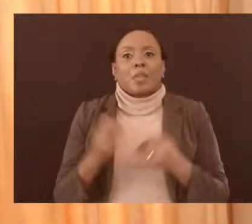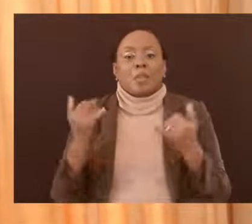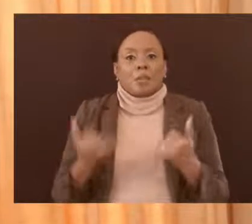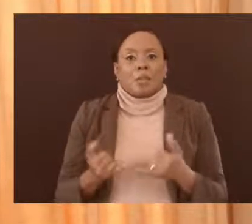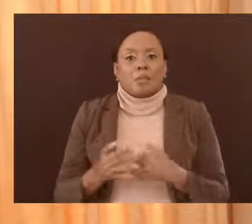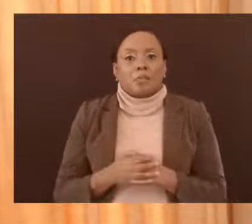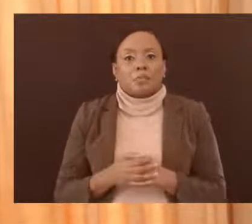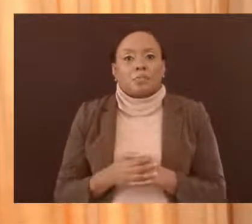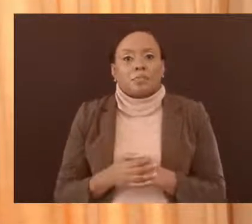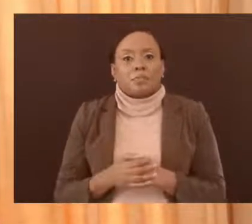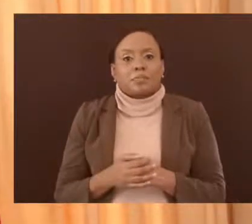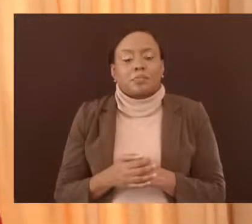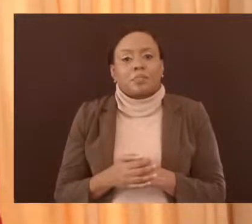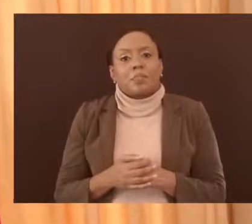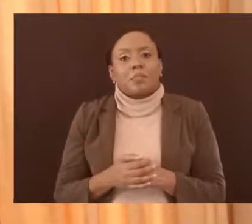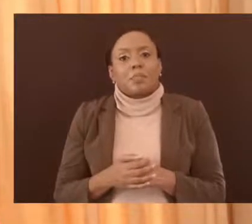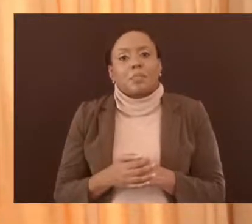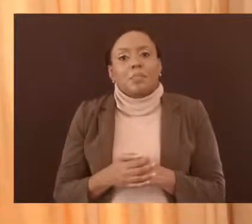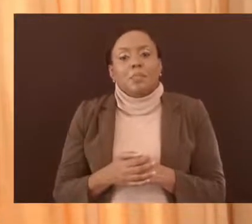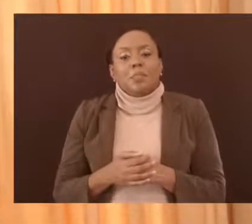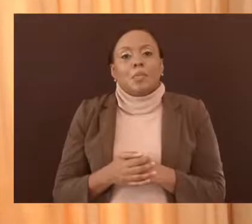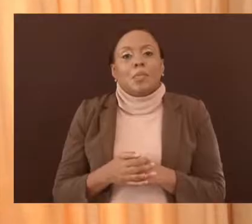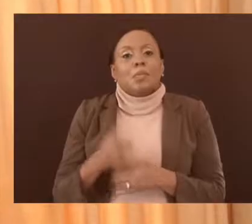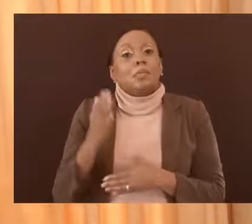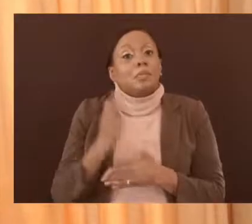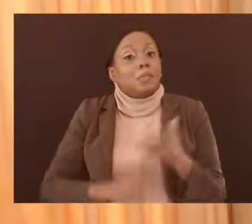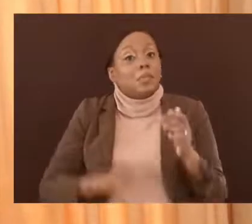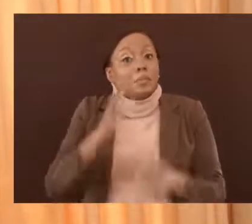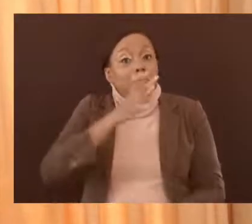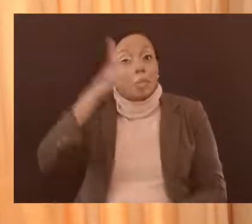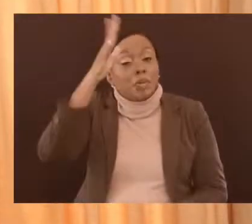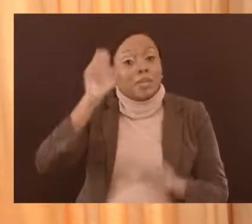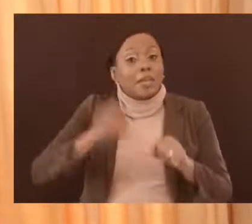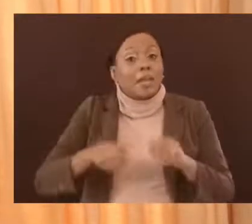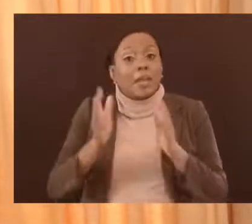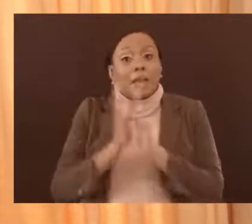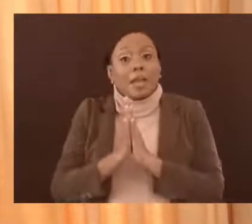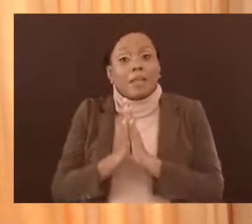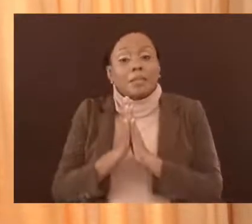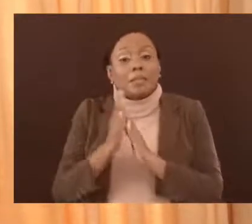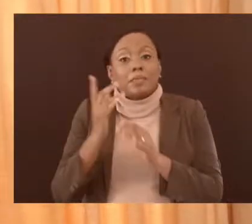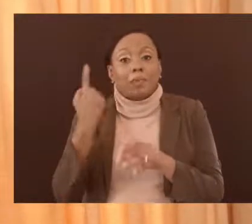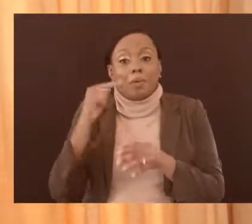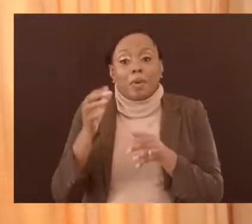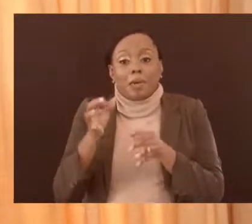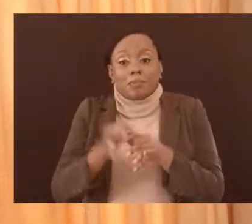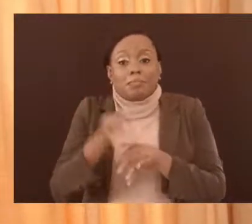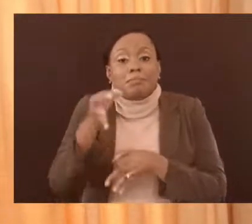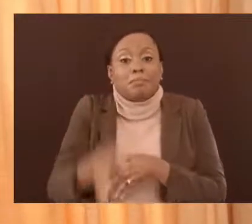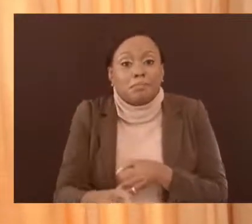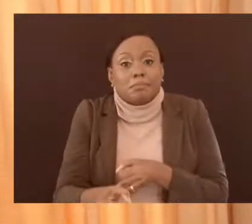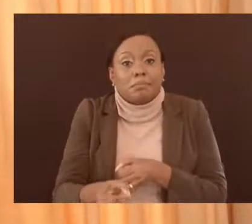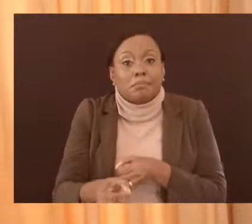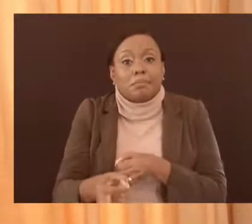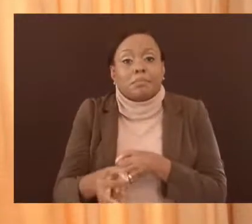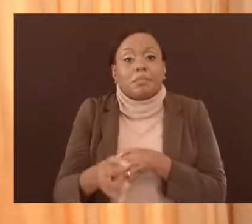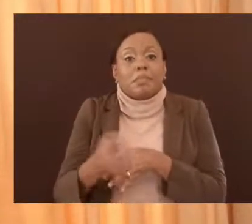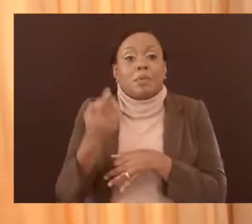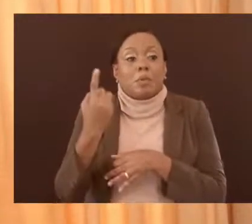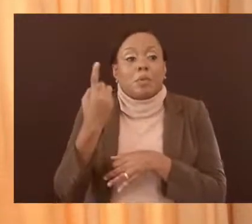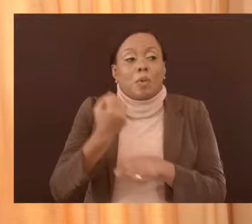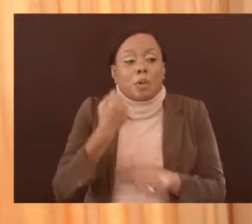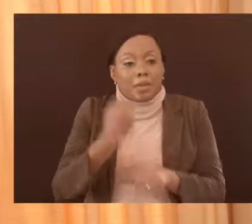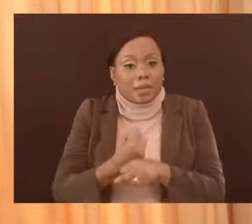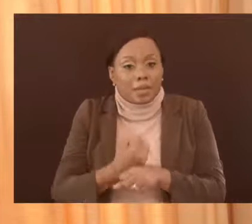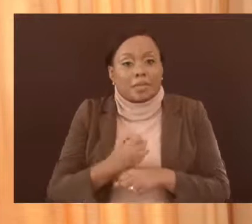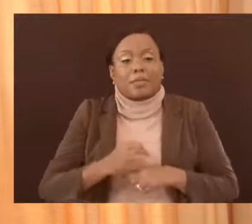a parent can request a deferral for 1 year if in the opinion of the school or in the opinion of the parent, he or she will